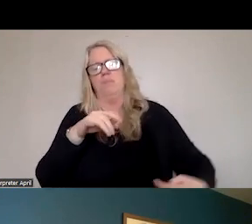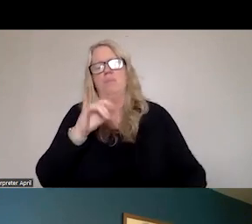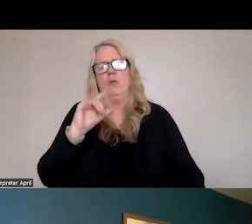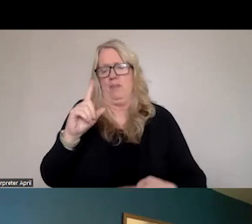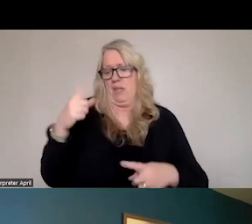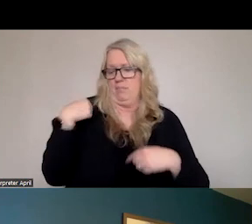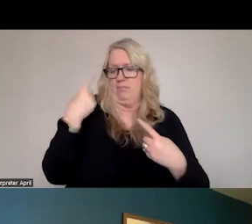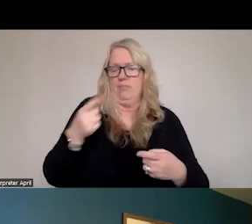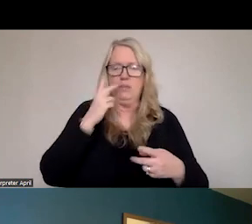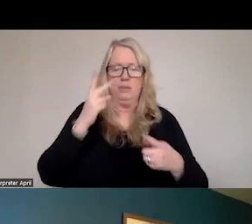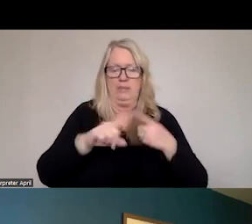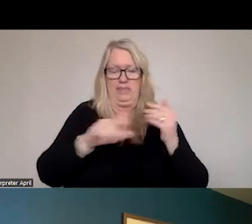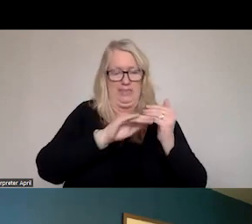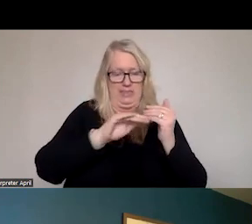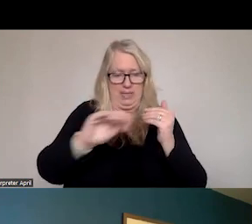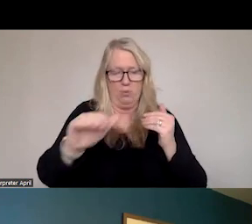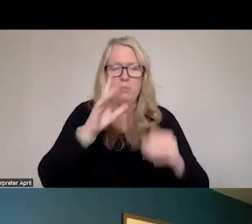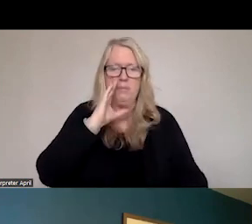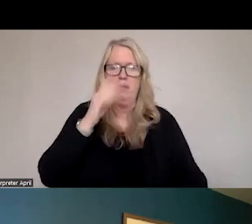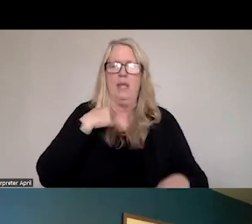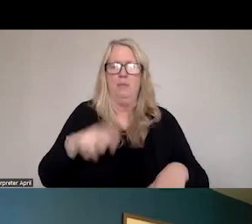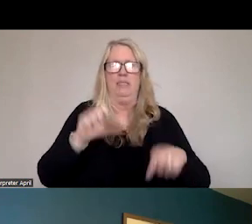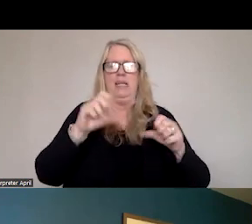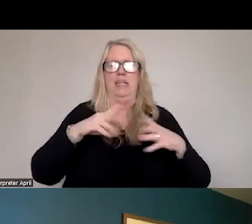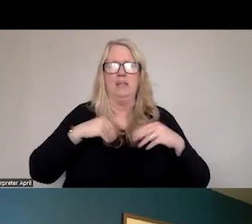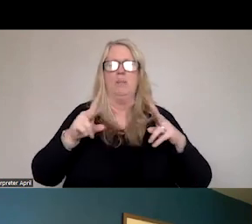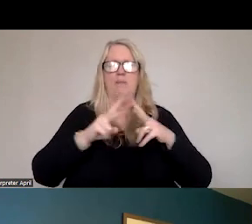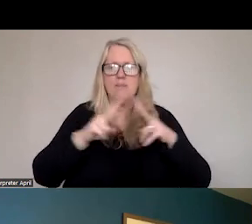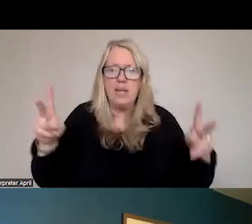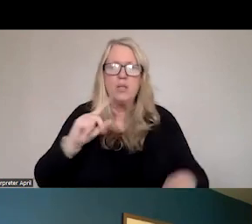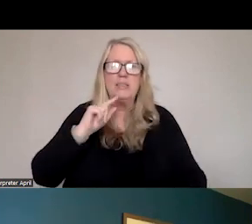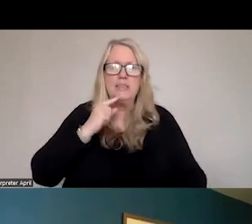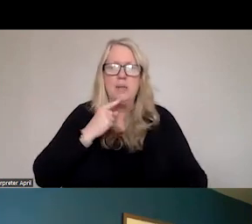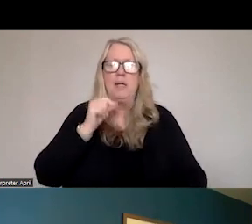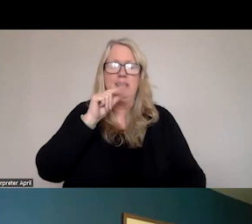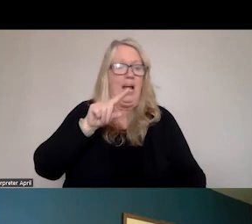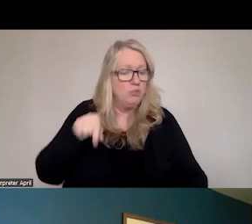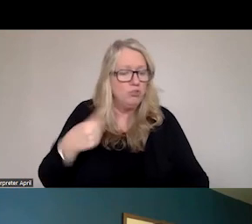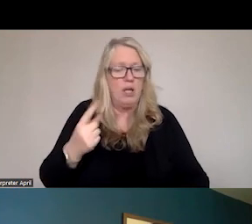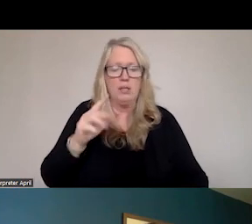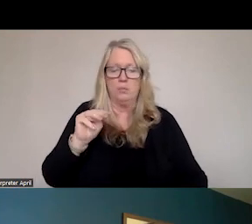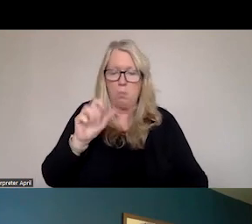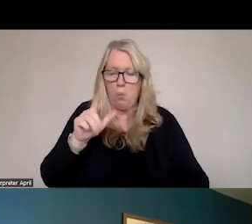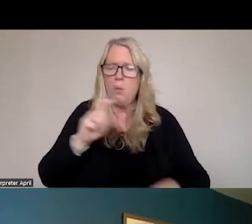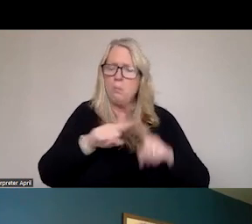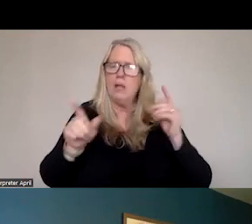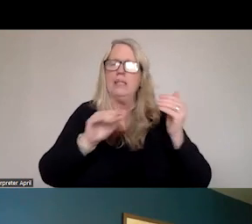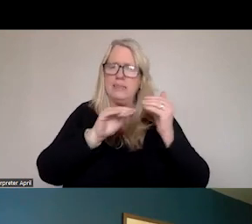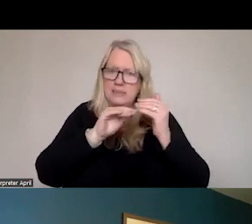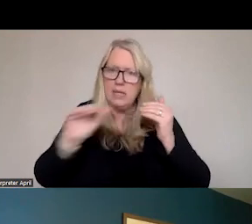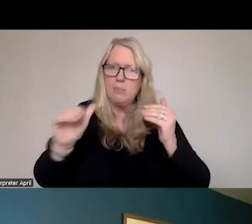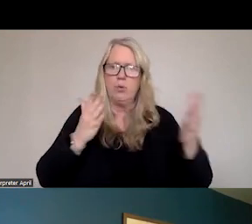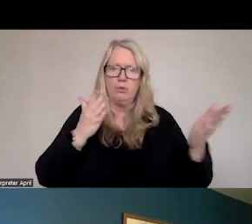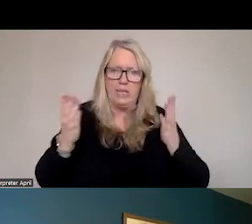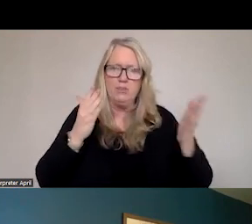country that stabilization is actually taken very seriously, that it's not just the mobile model, but it's actually stabilization services. From